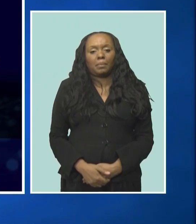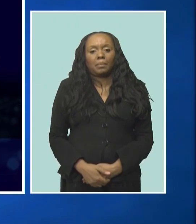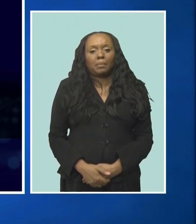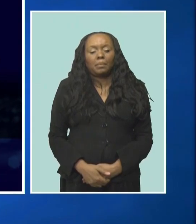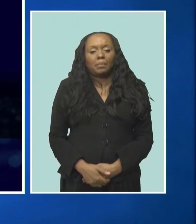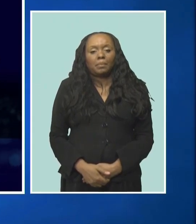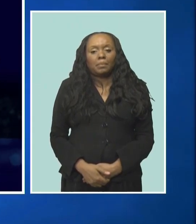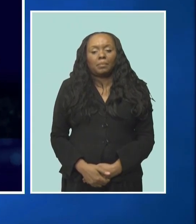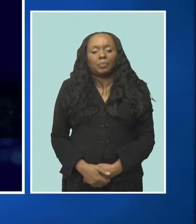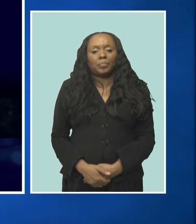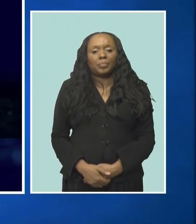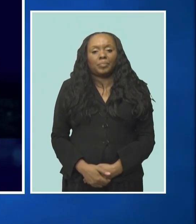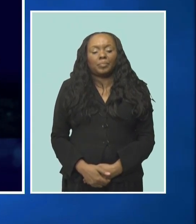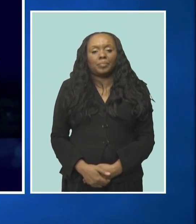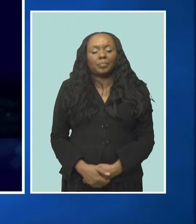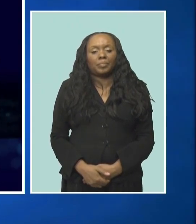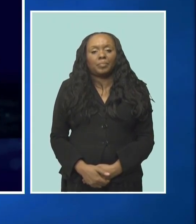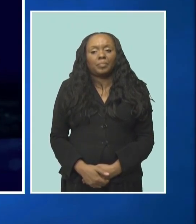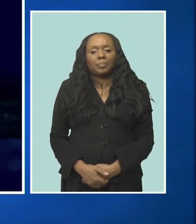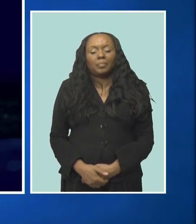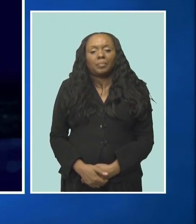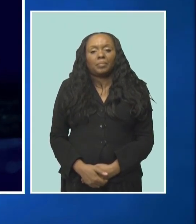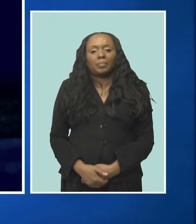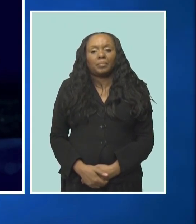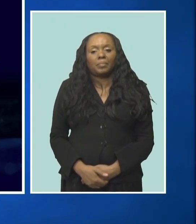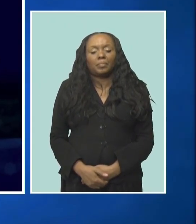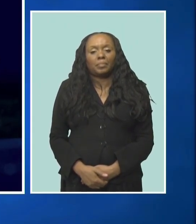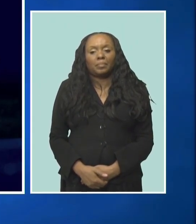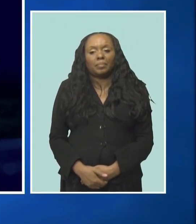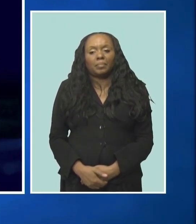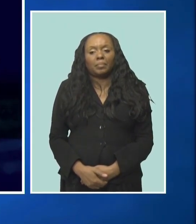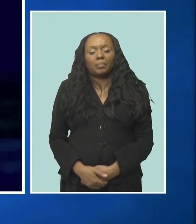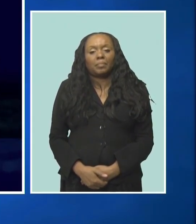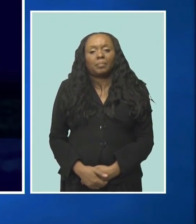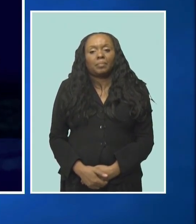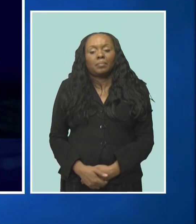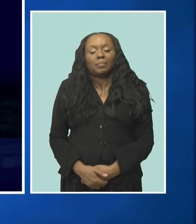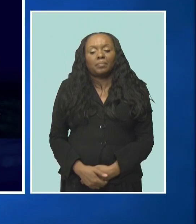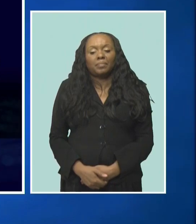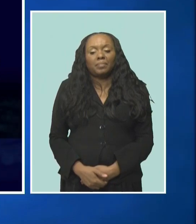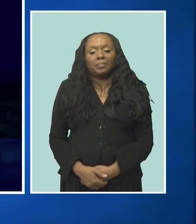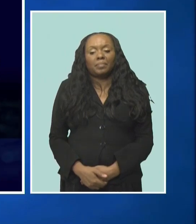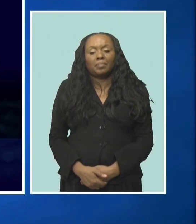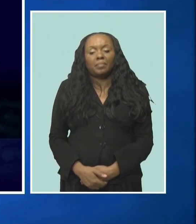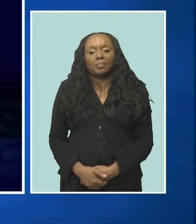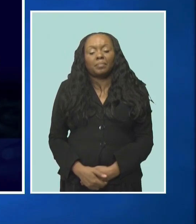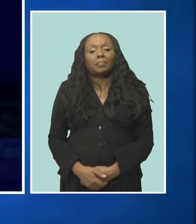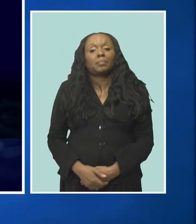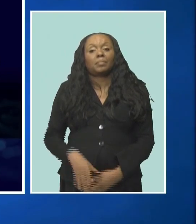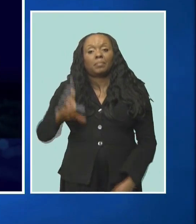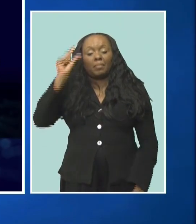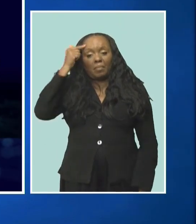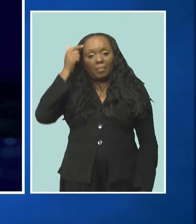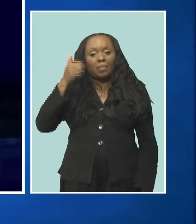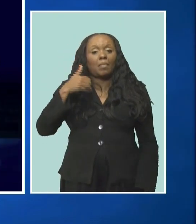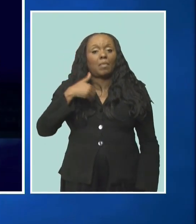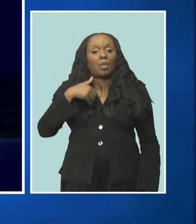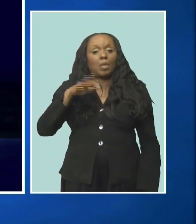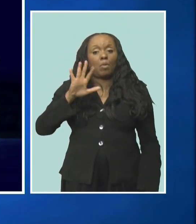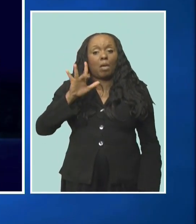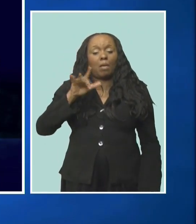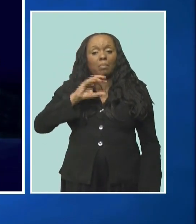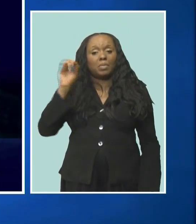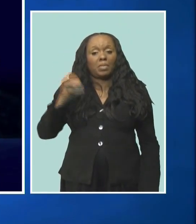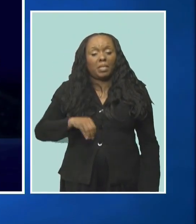Where government still, up to this time, holds a 25% shareholding until everything is settled.